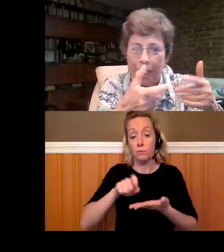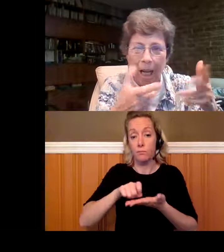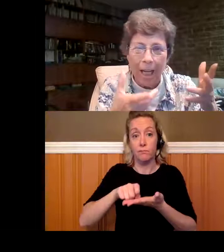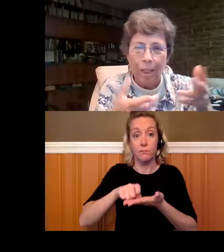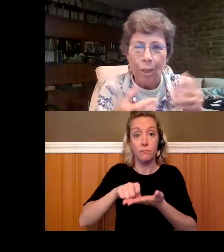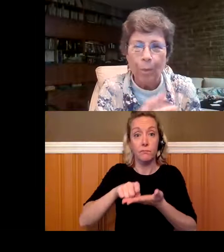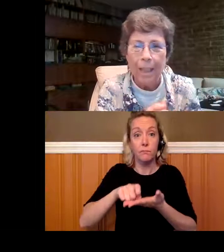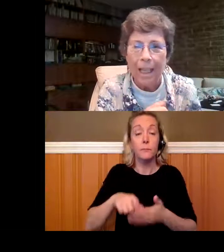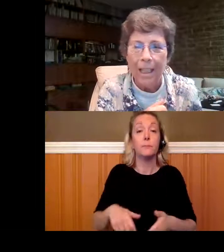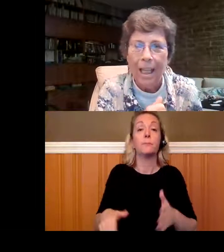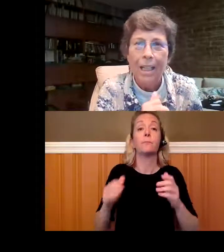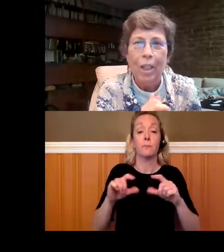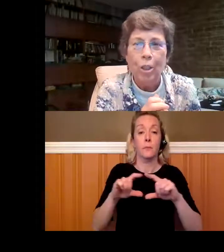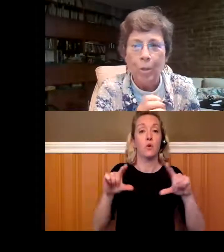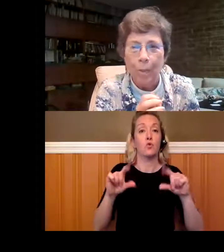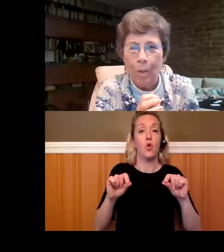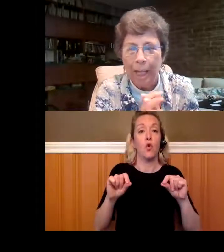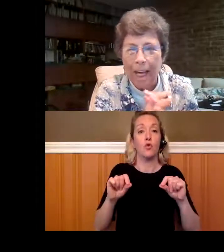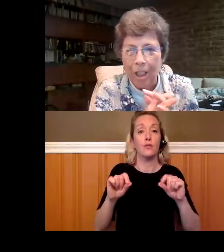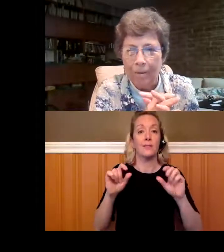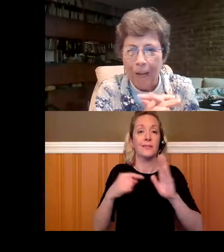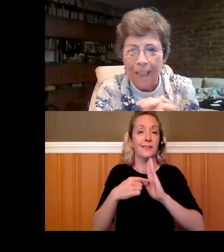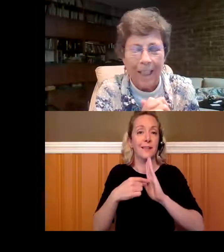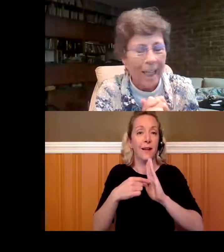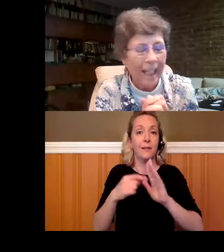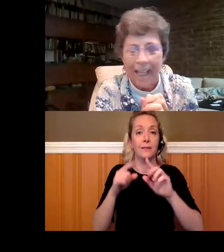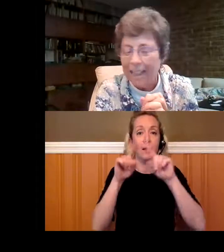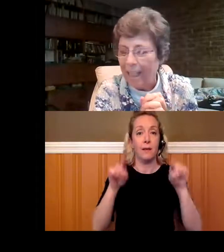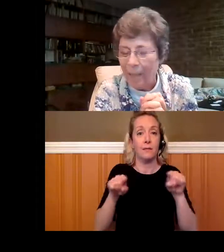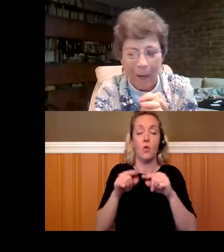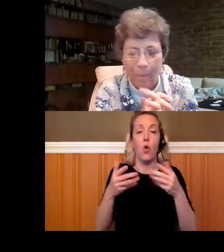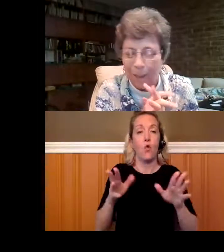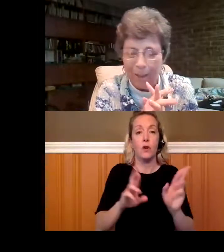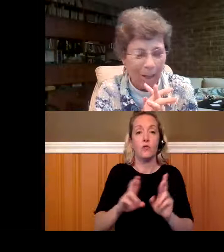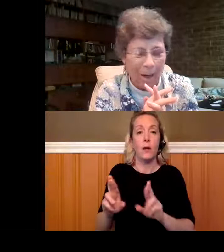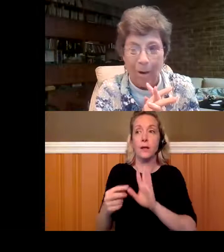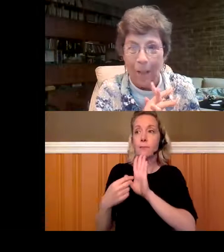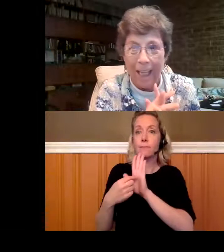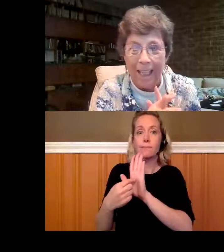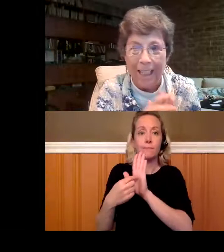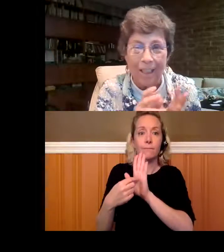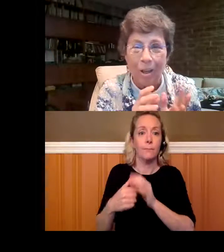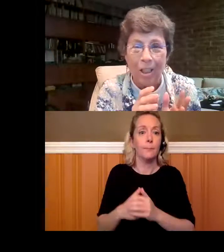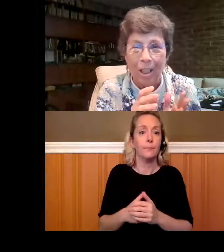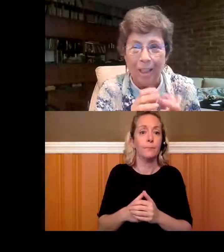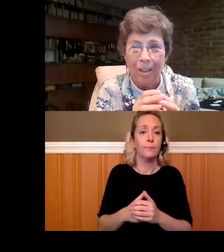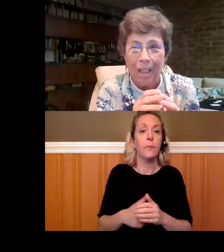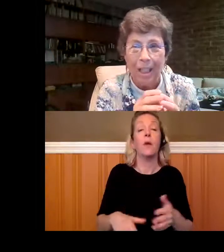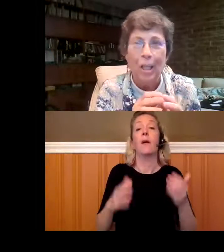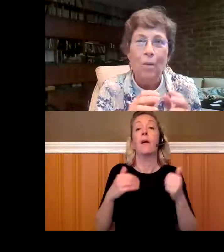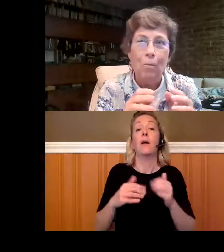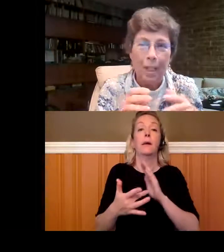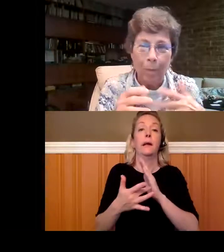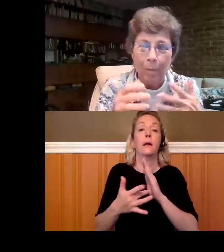to present, they can use communication devices, and I can't keep up with all the latest technology that there is for